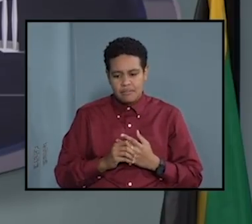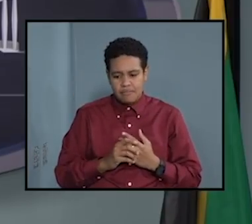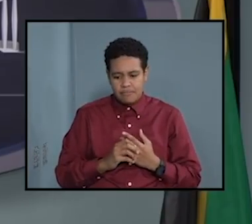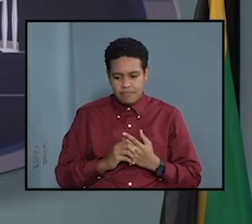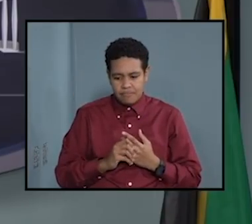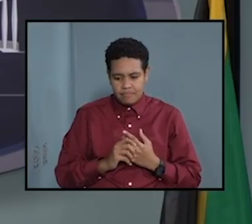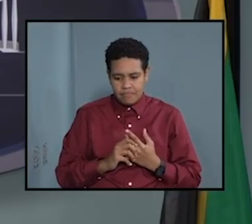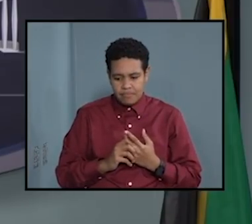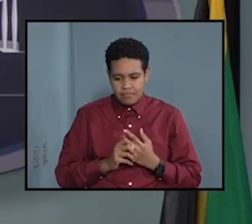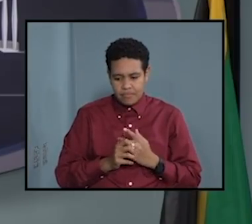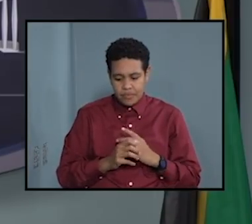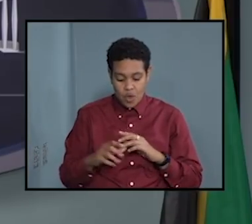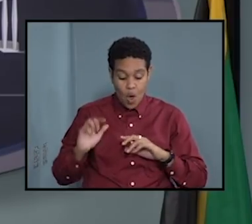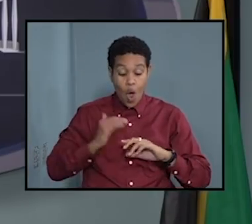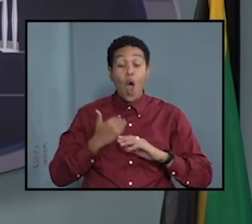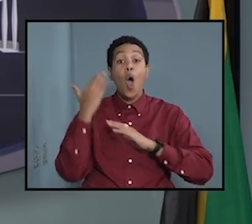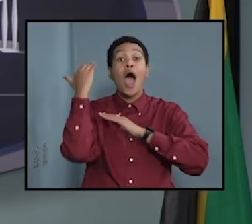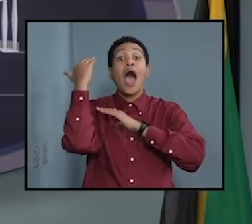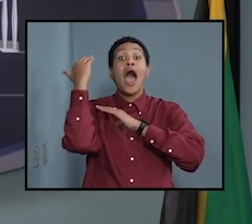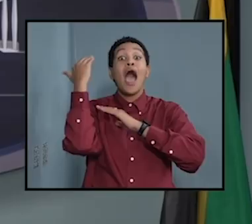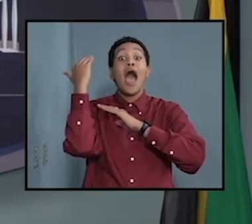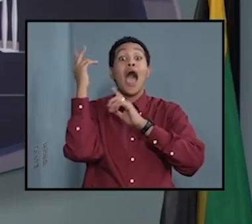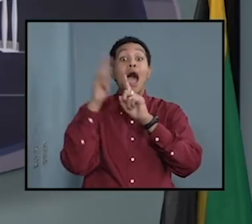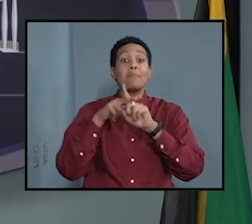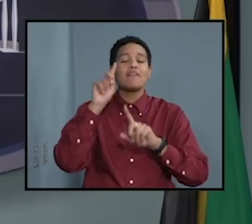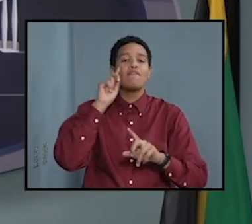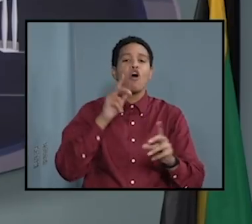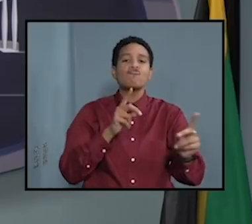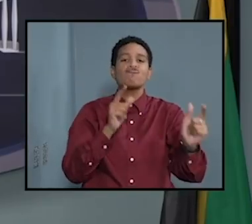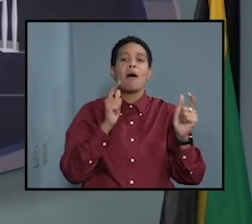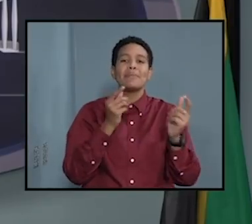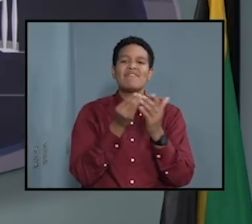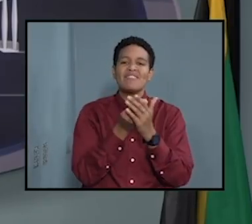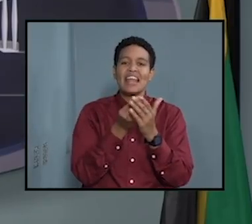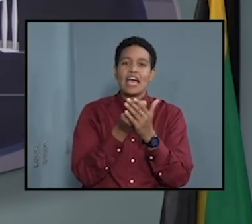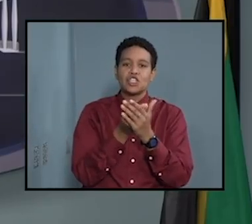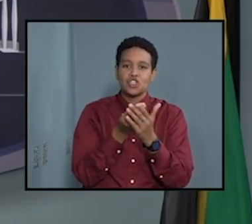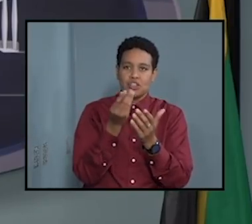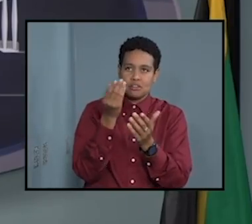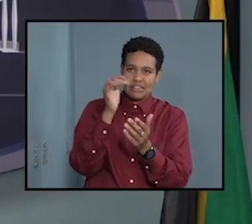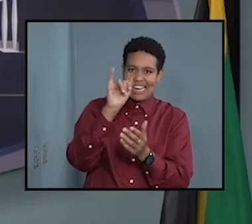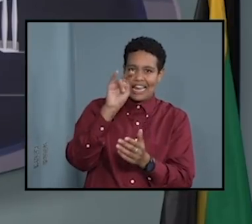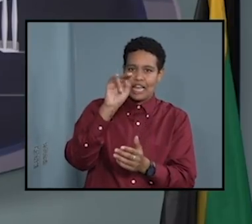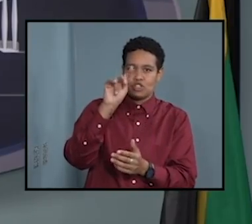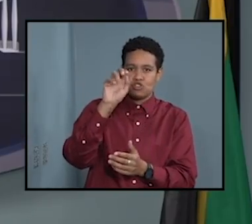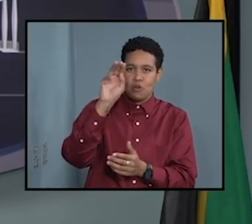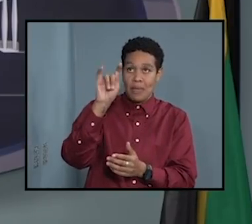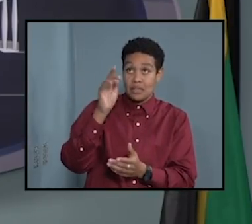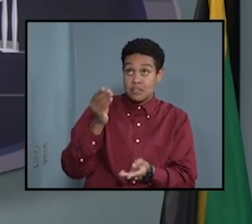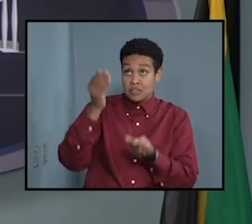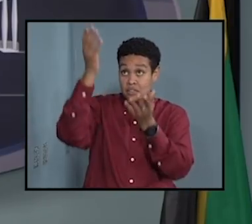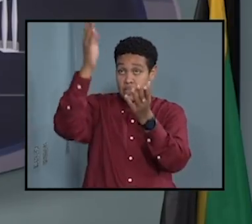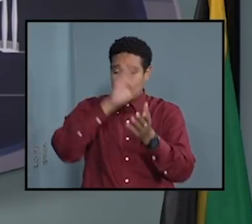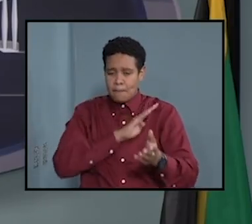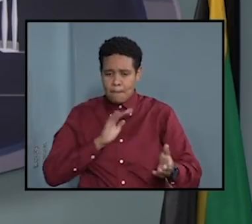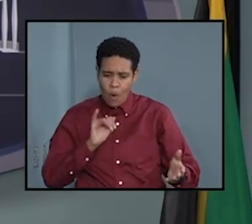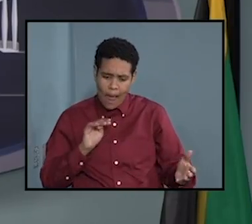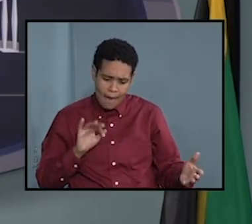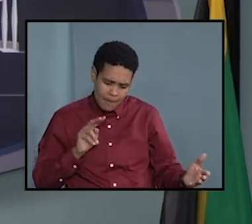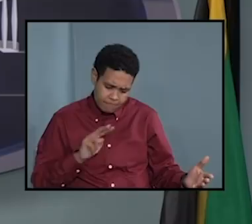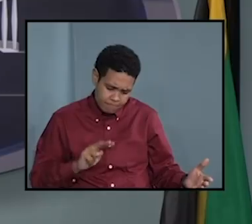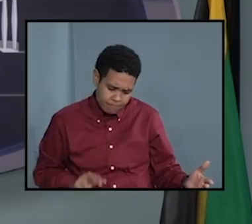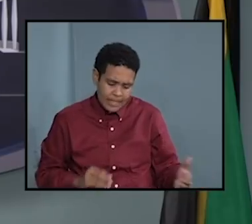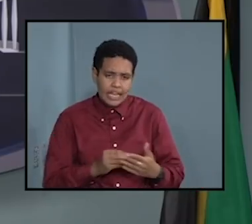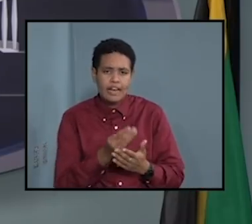application for access to the rapid financing instrument to be before the board of the IMF very shortly, in a matter of